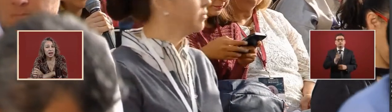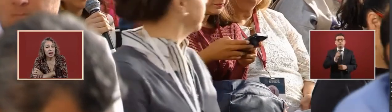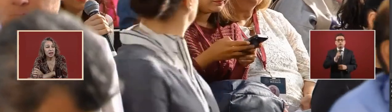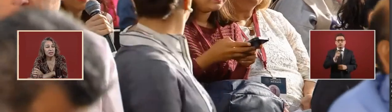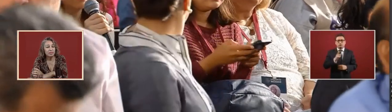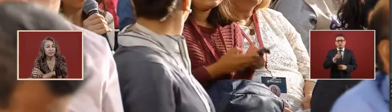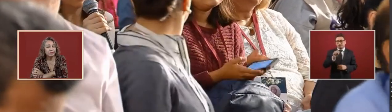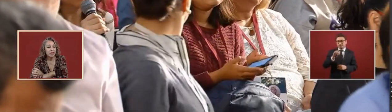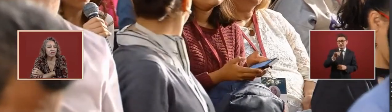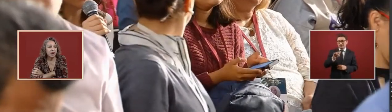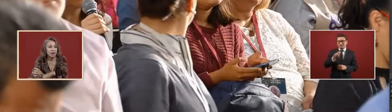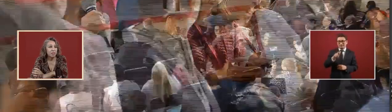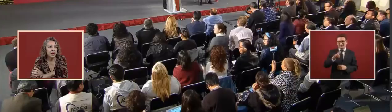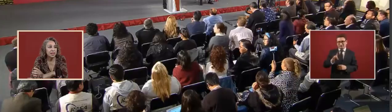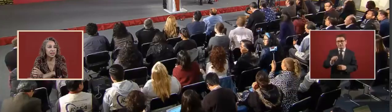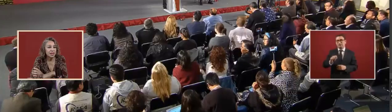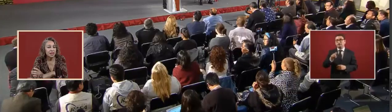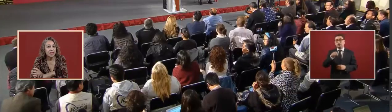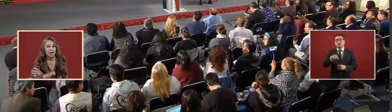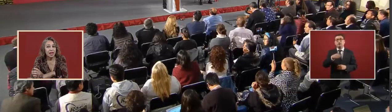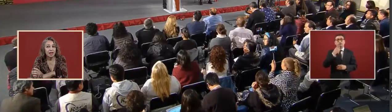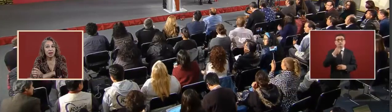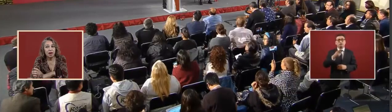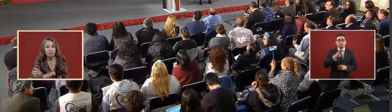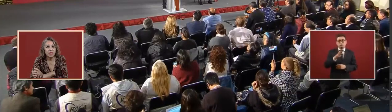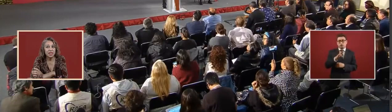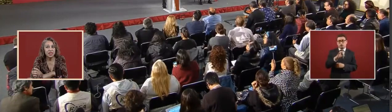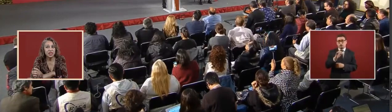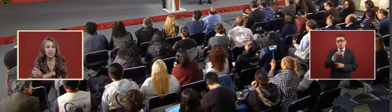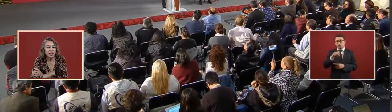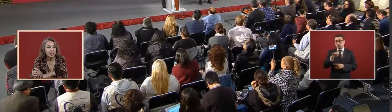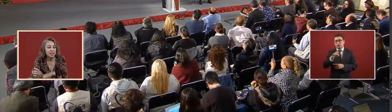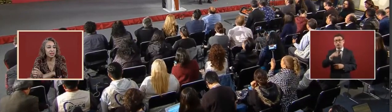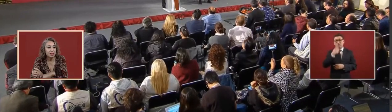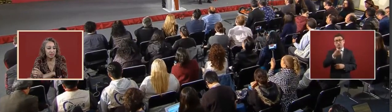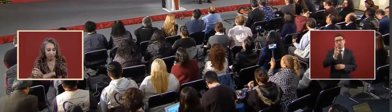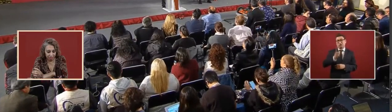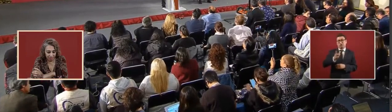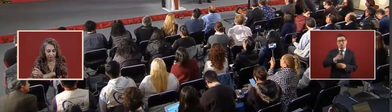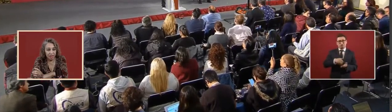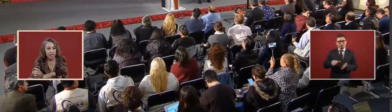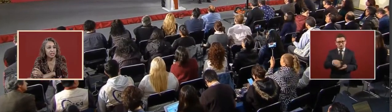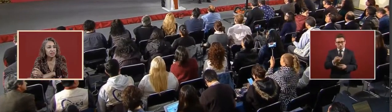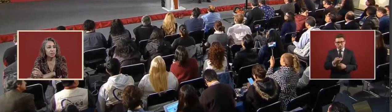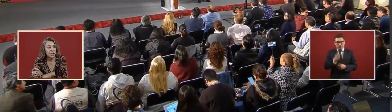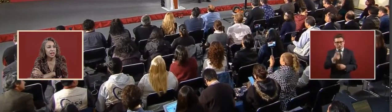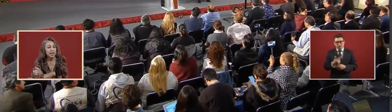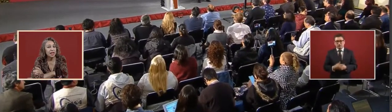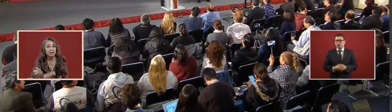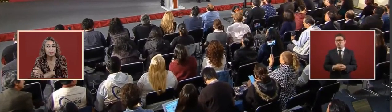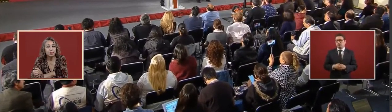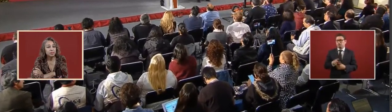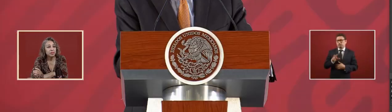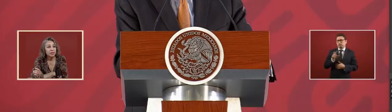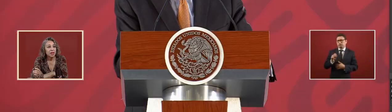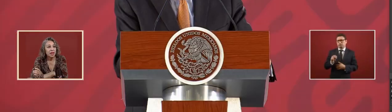regarding environment and competitions. Is there something like